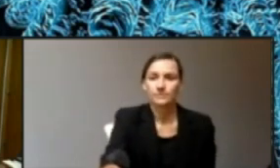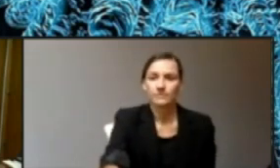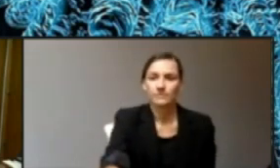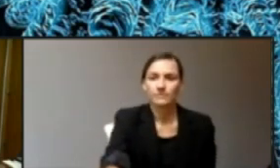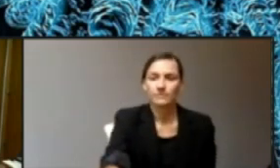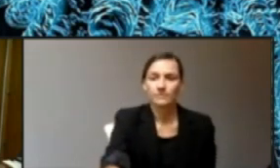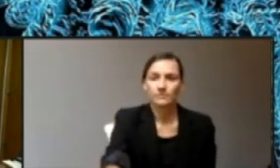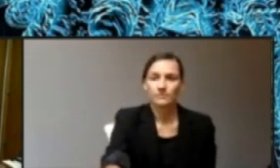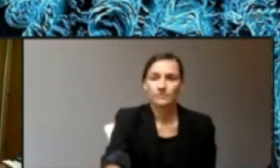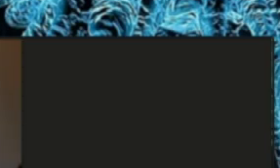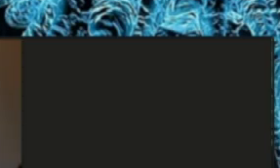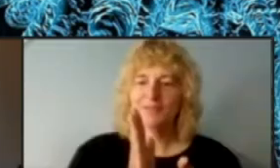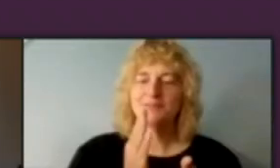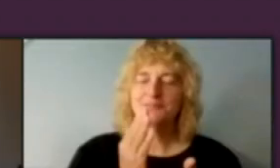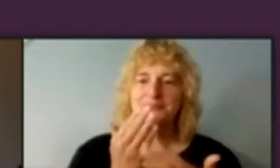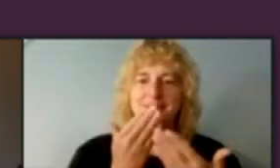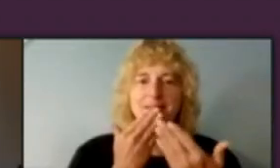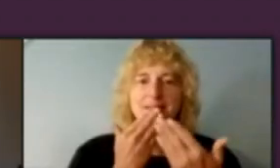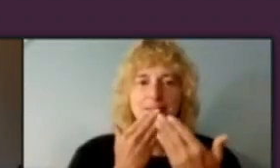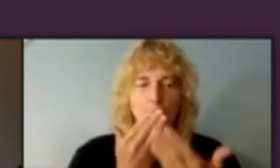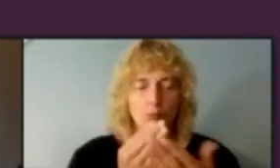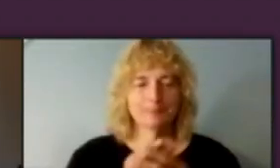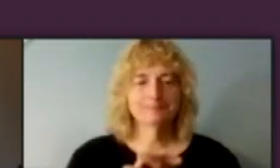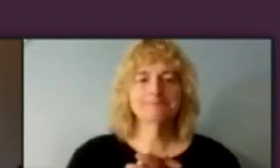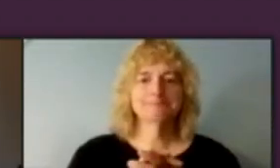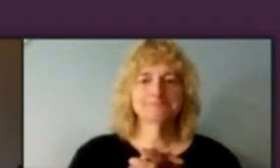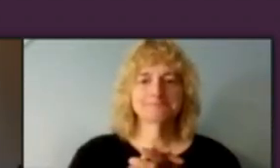that. All right, thank you.